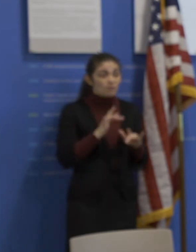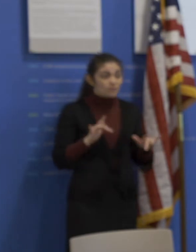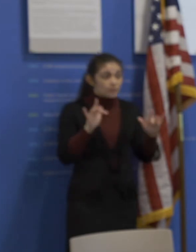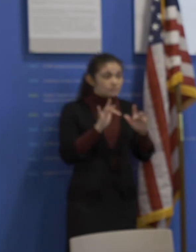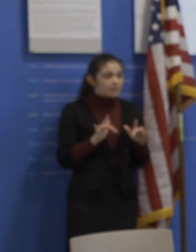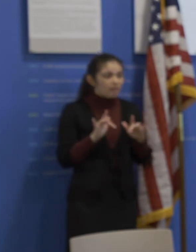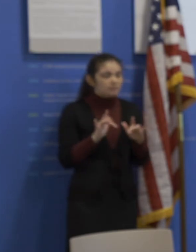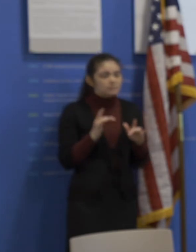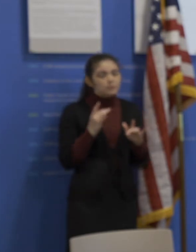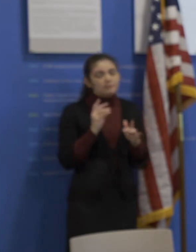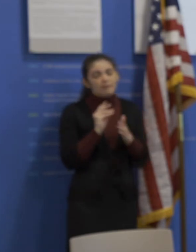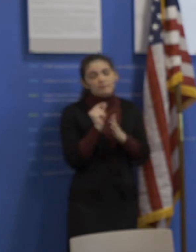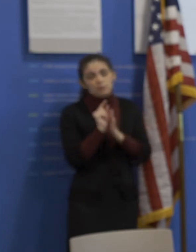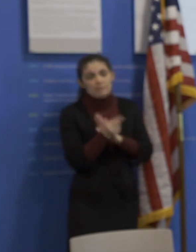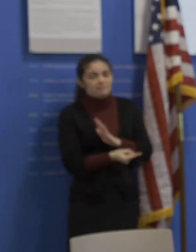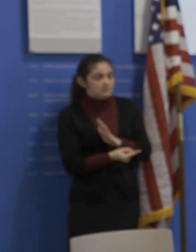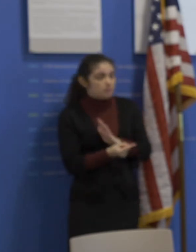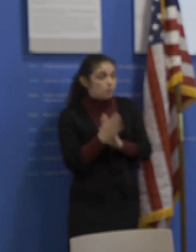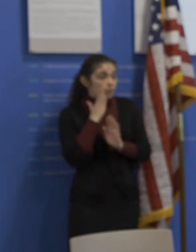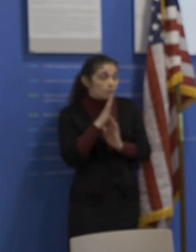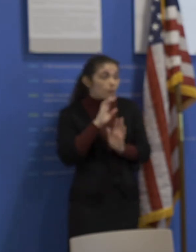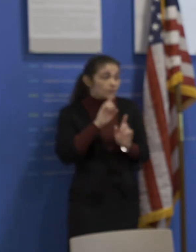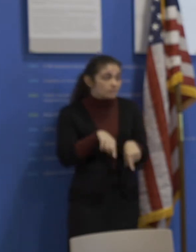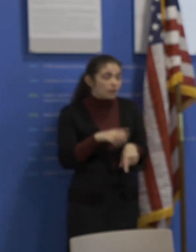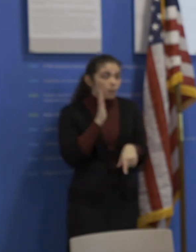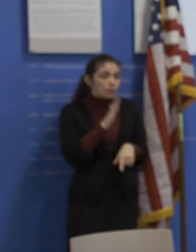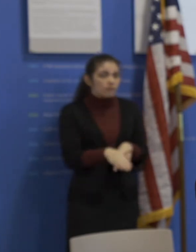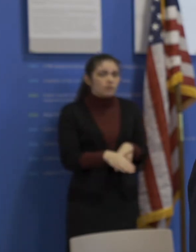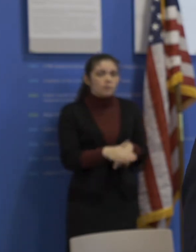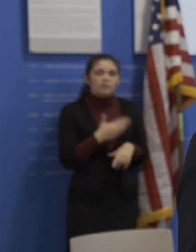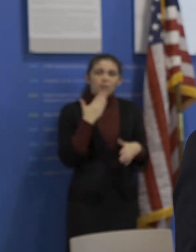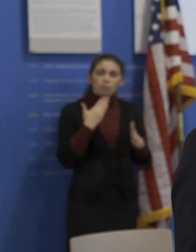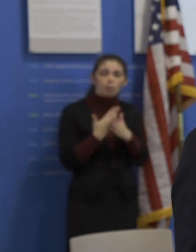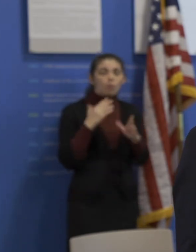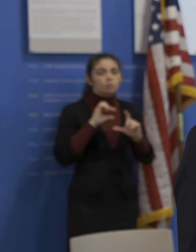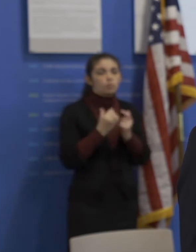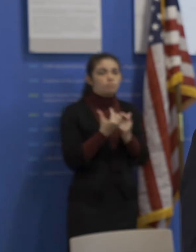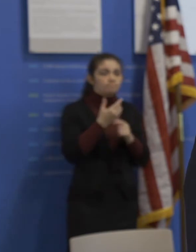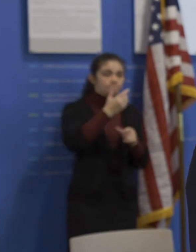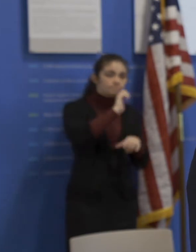give us a minute and call back, and we will respond. We've got a very resilient group back there.